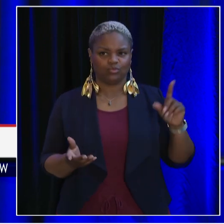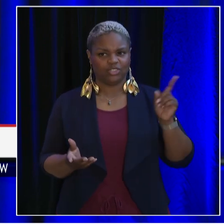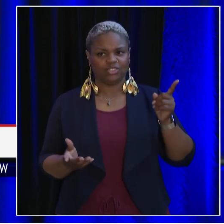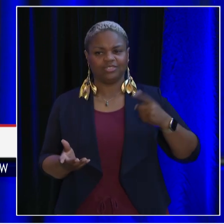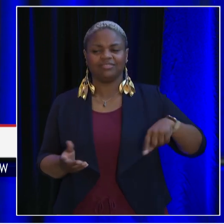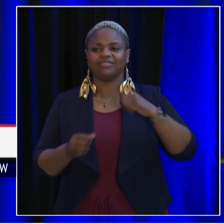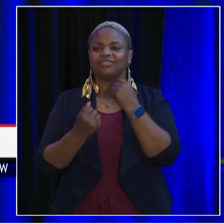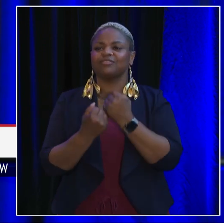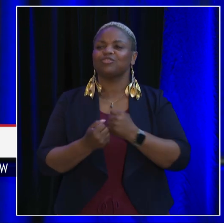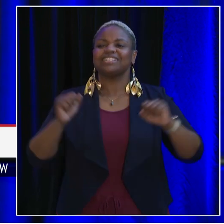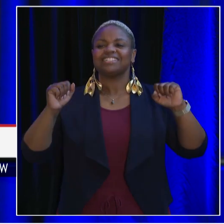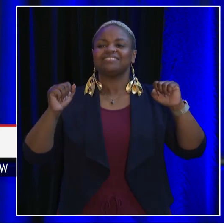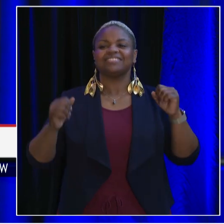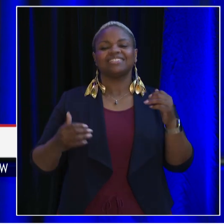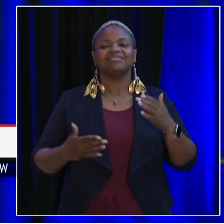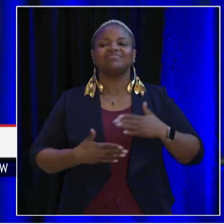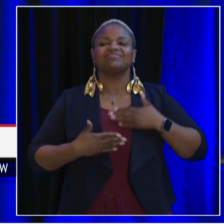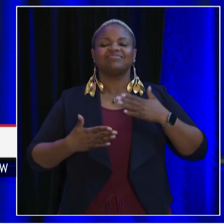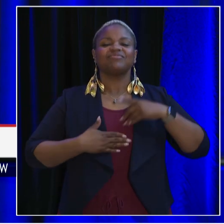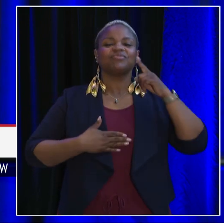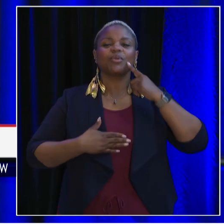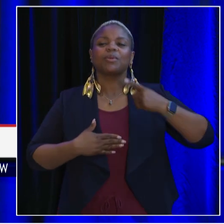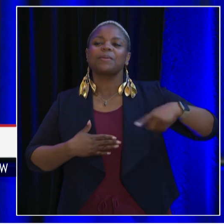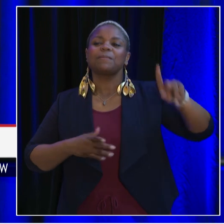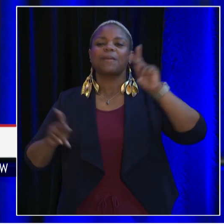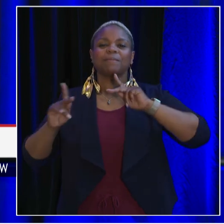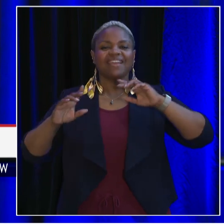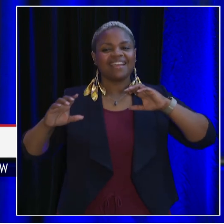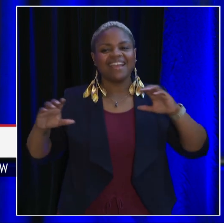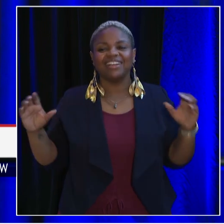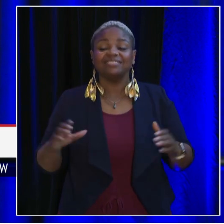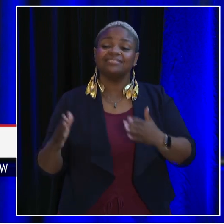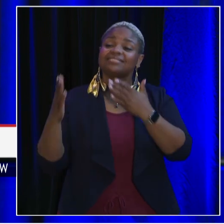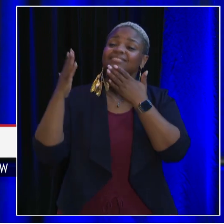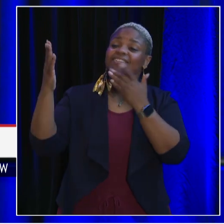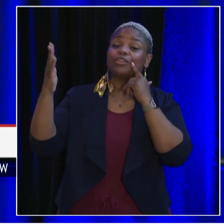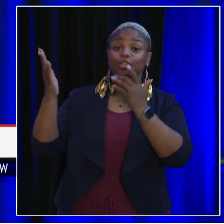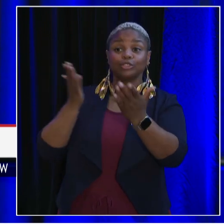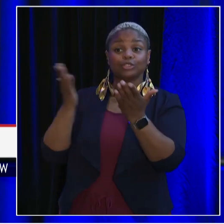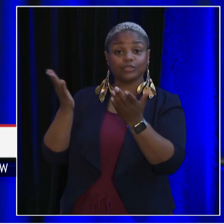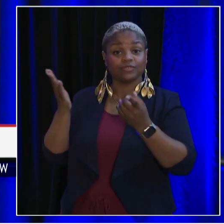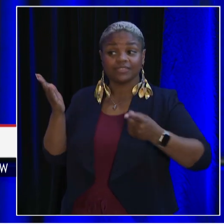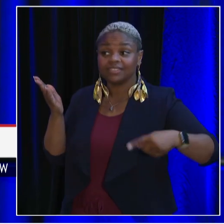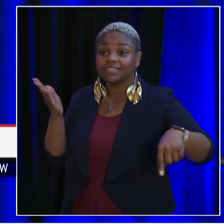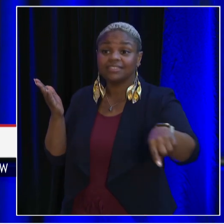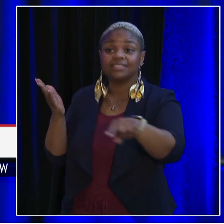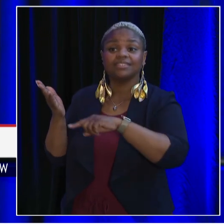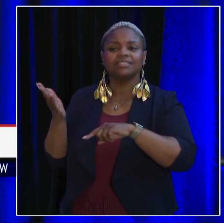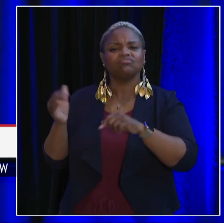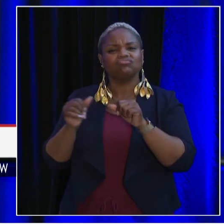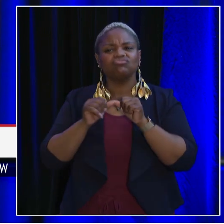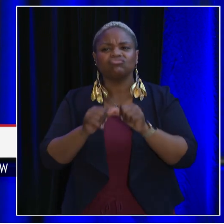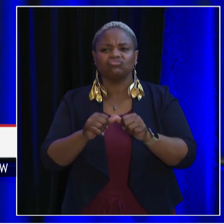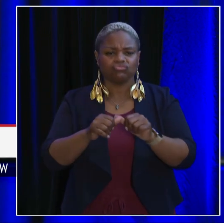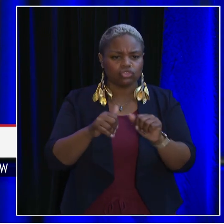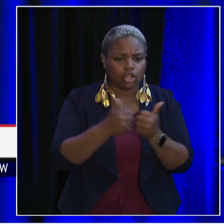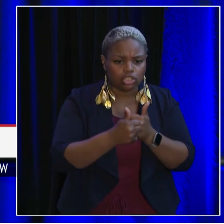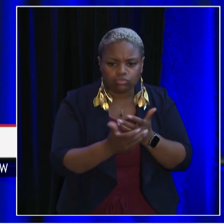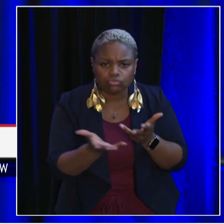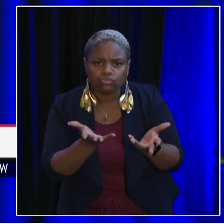people can be exercised. Thank you for the servants that continue to challenge any